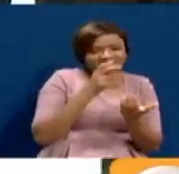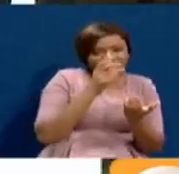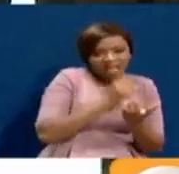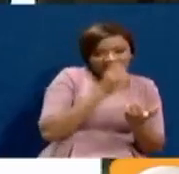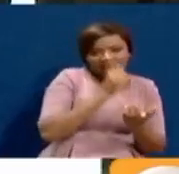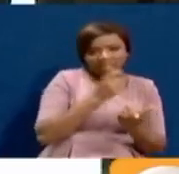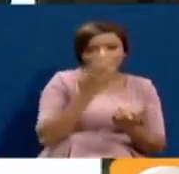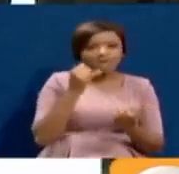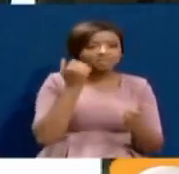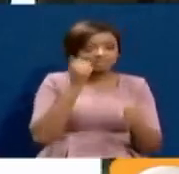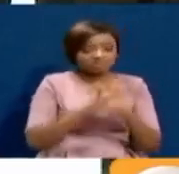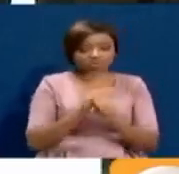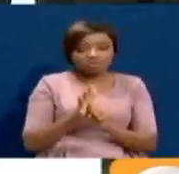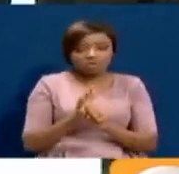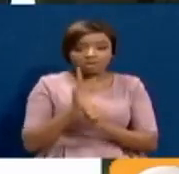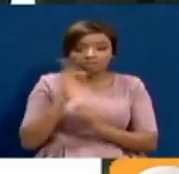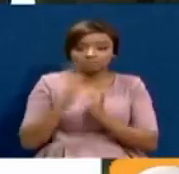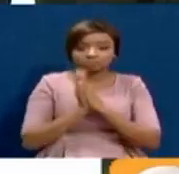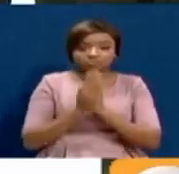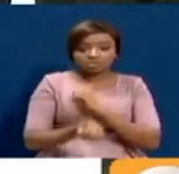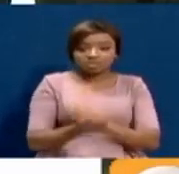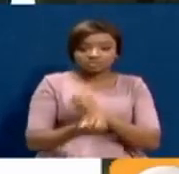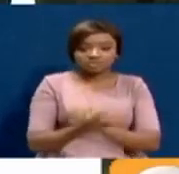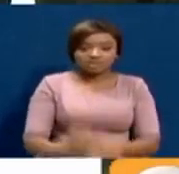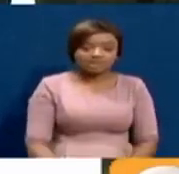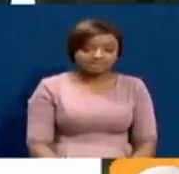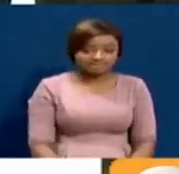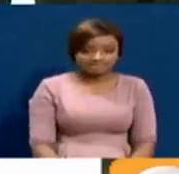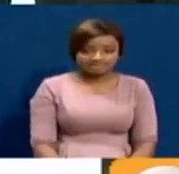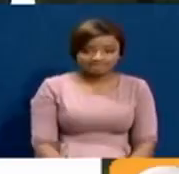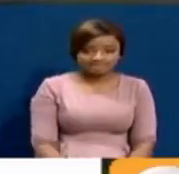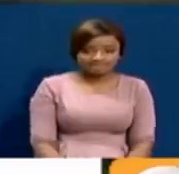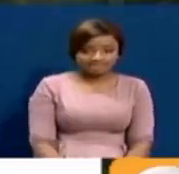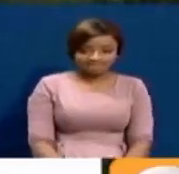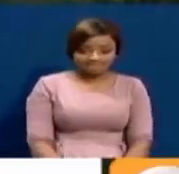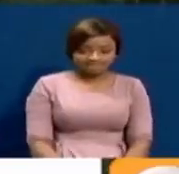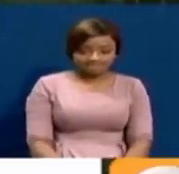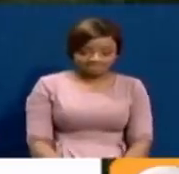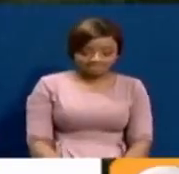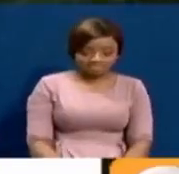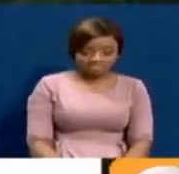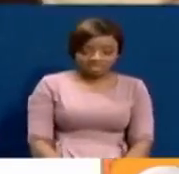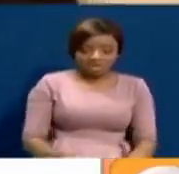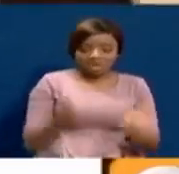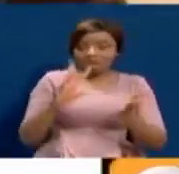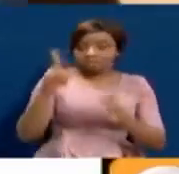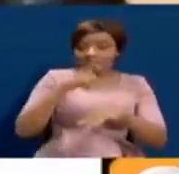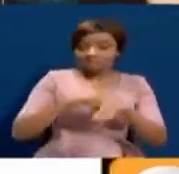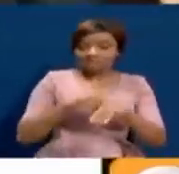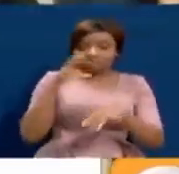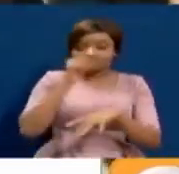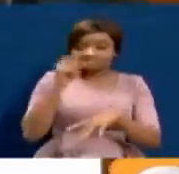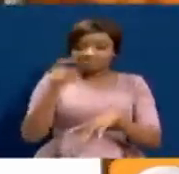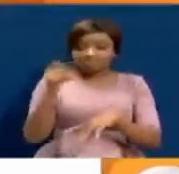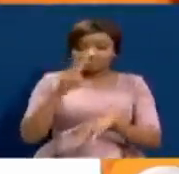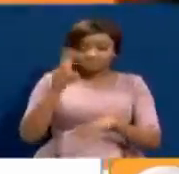pandemic. Faisal Ahmed kicks off our business news with those details. Has for the second time in less than 6 months